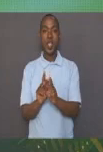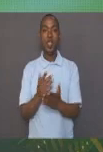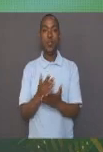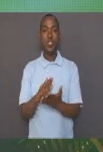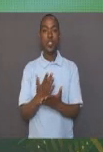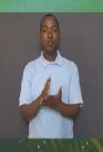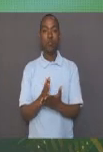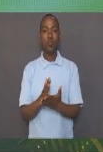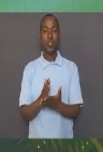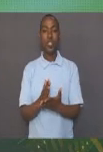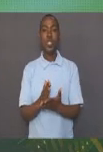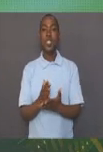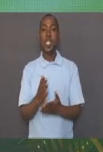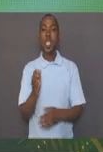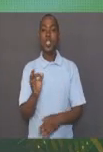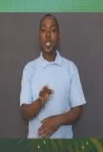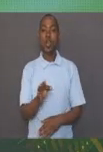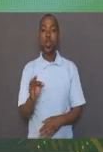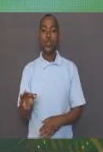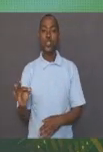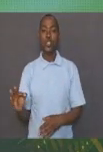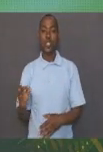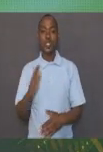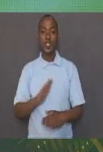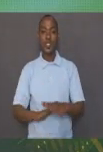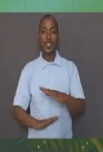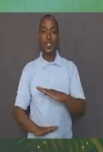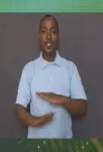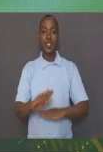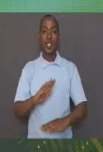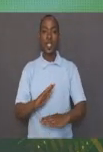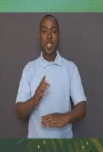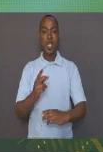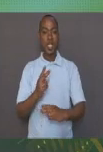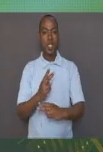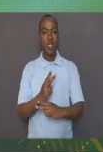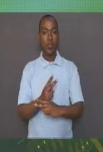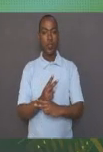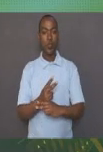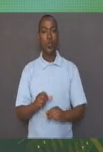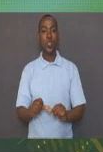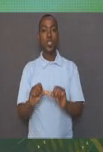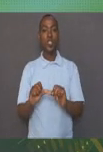of crop plants that are best suited for mechanized harvesting.